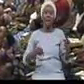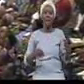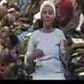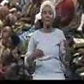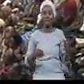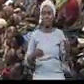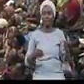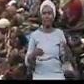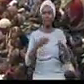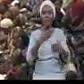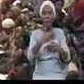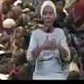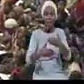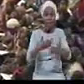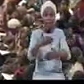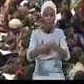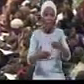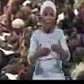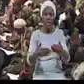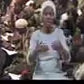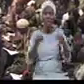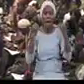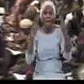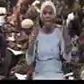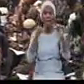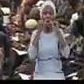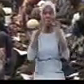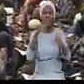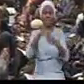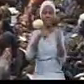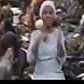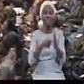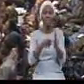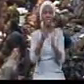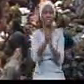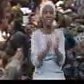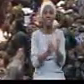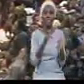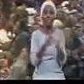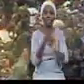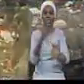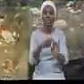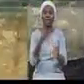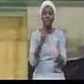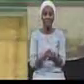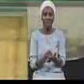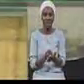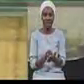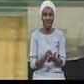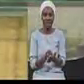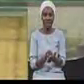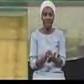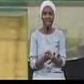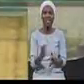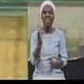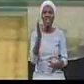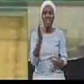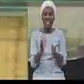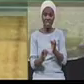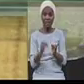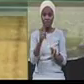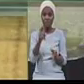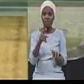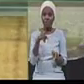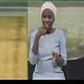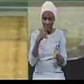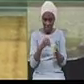of blessings in this state, in Jesus' name. If you say it, if I